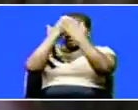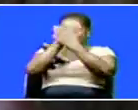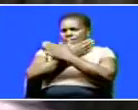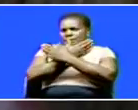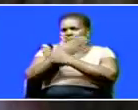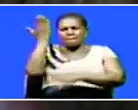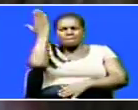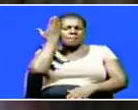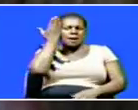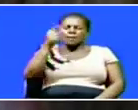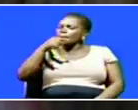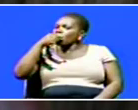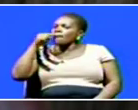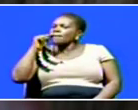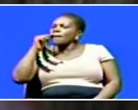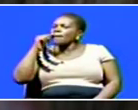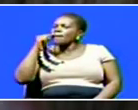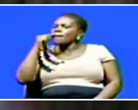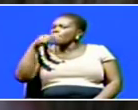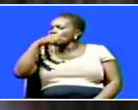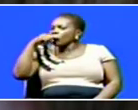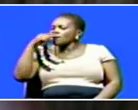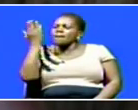Wakanikata hapa, wane hapa.